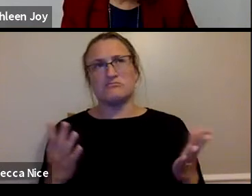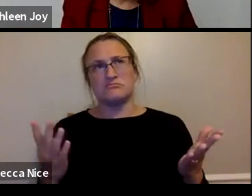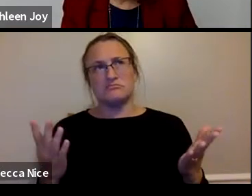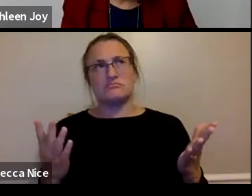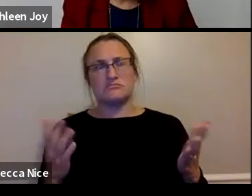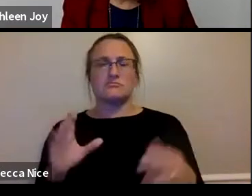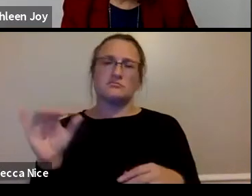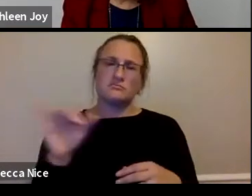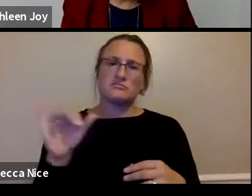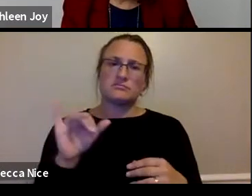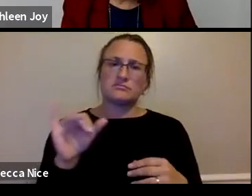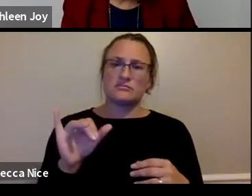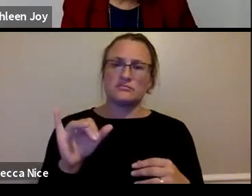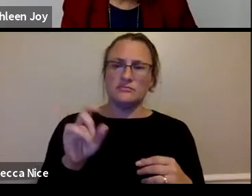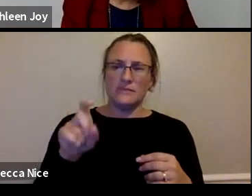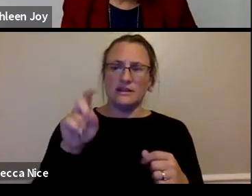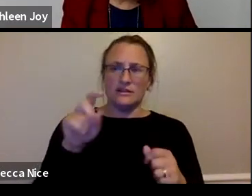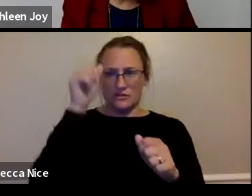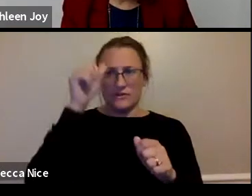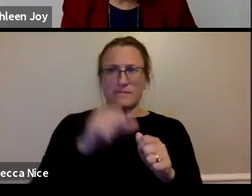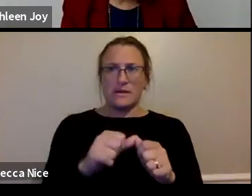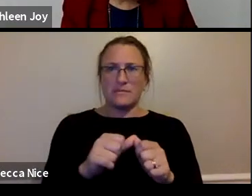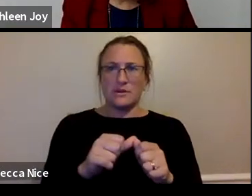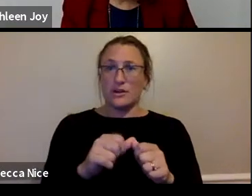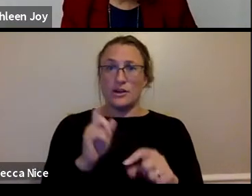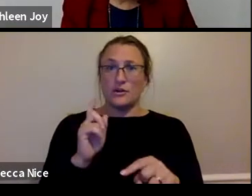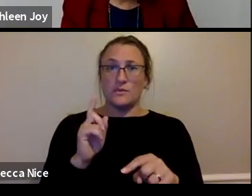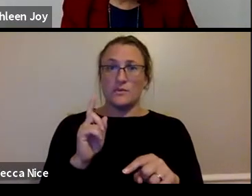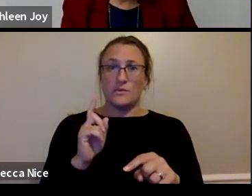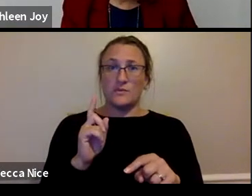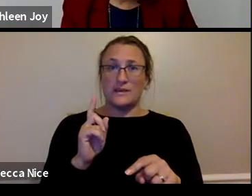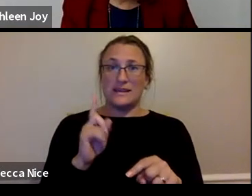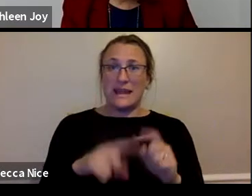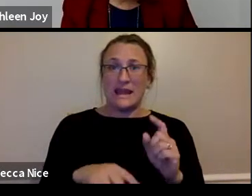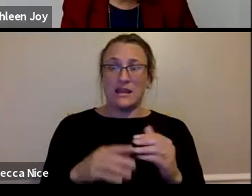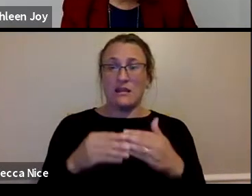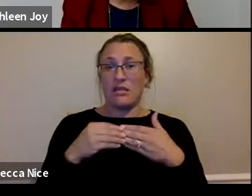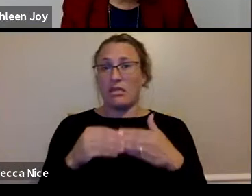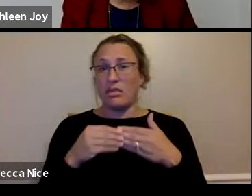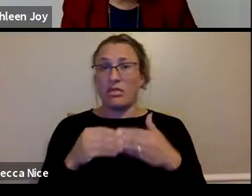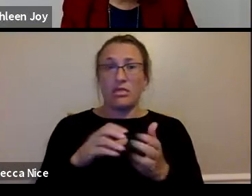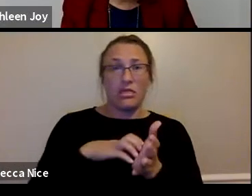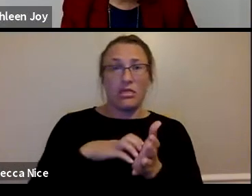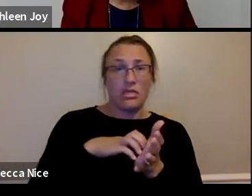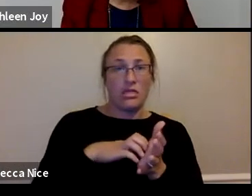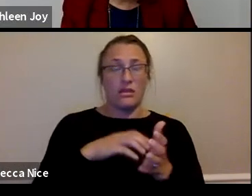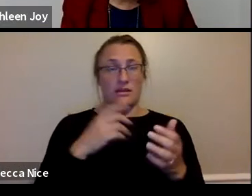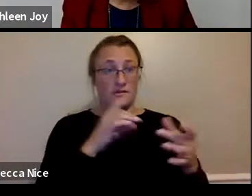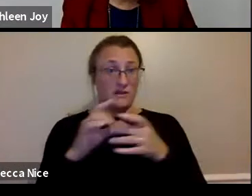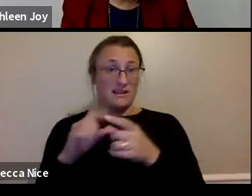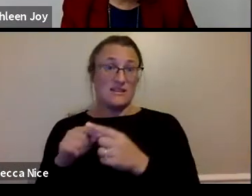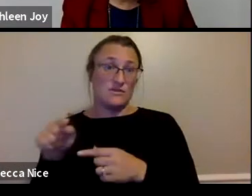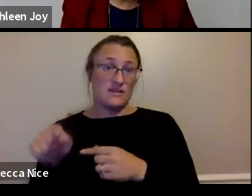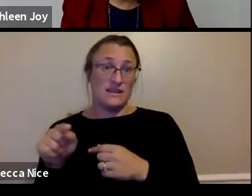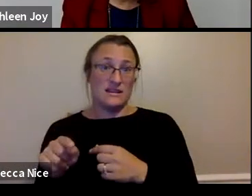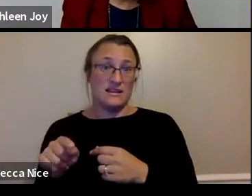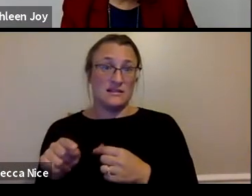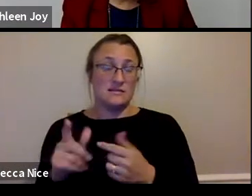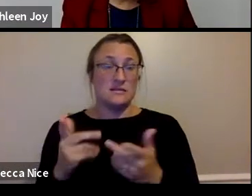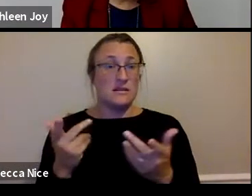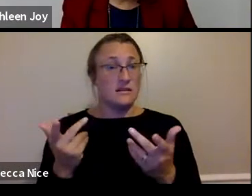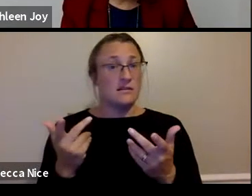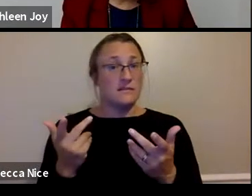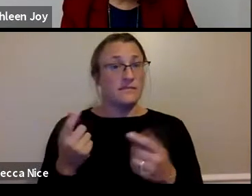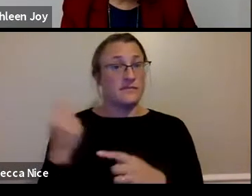also we have to keep in mind that we can't compromise certain things in regards to this initiative, as someone said earlier,